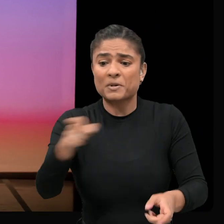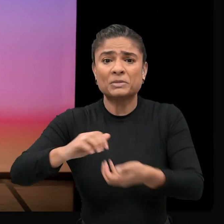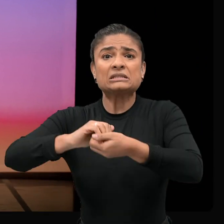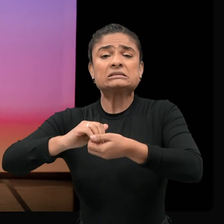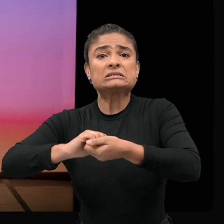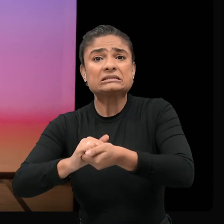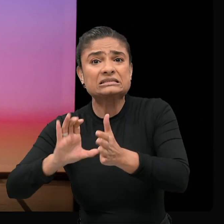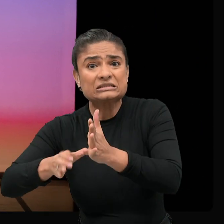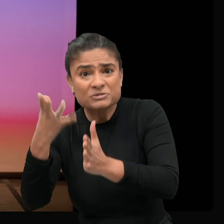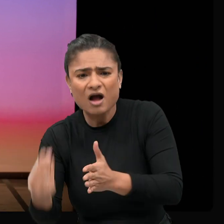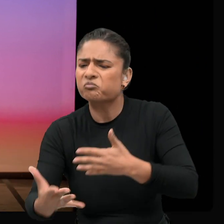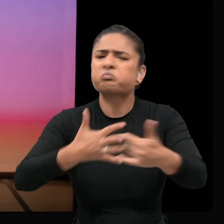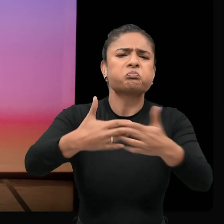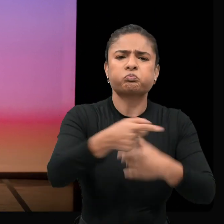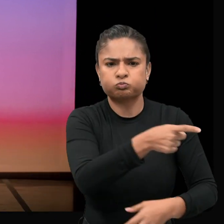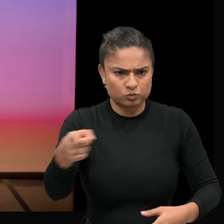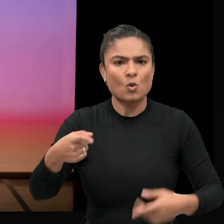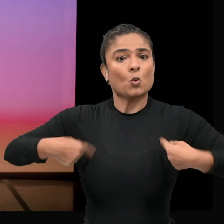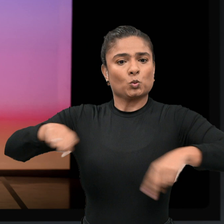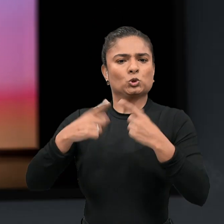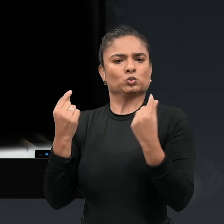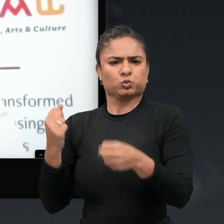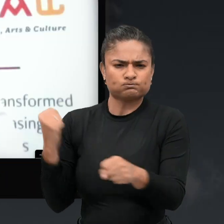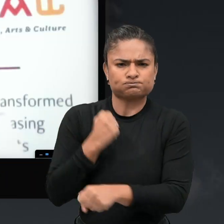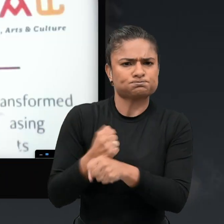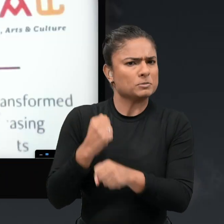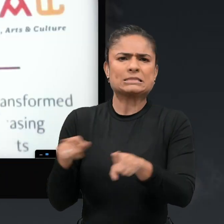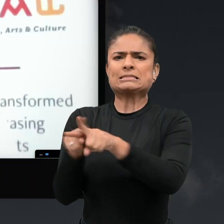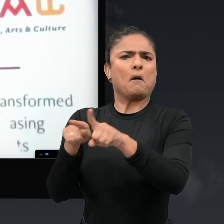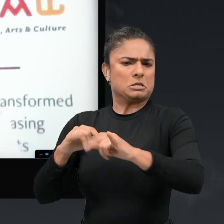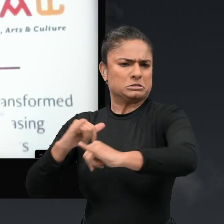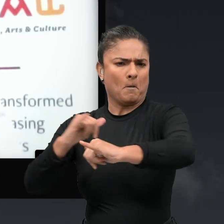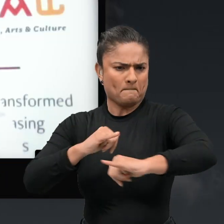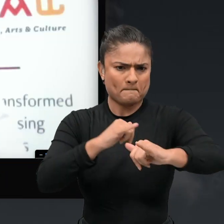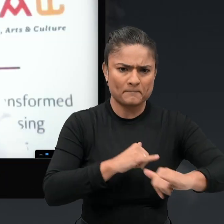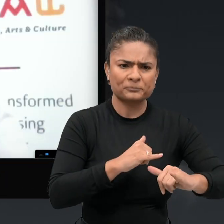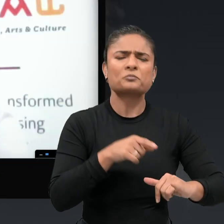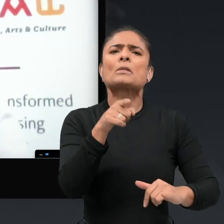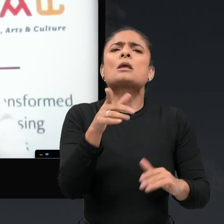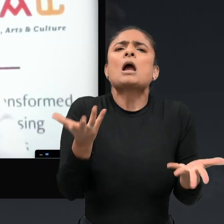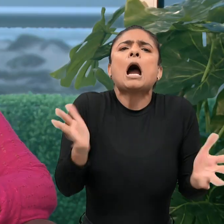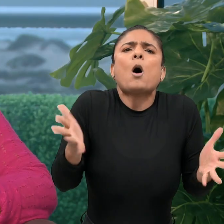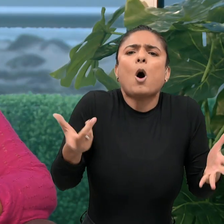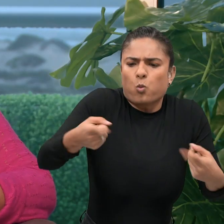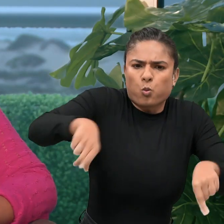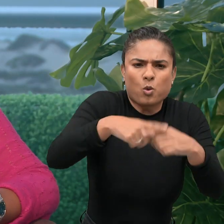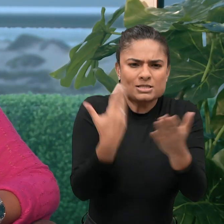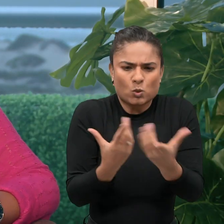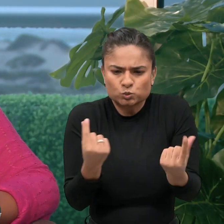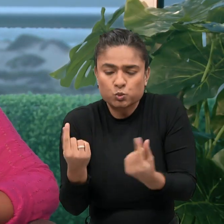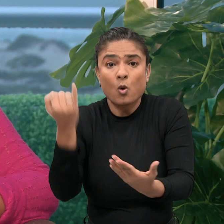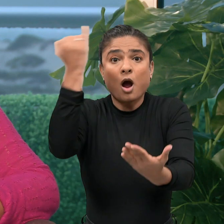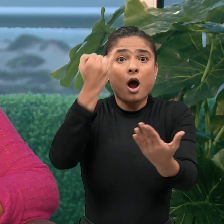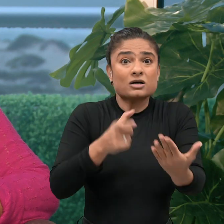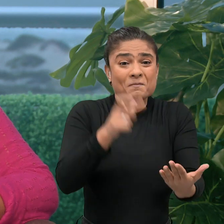and similar organizations as well. The National Department of Arts and Culture does similar work. To what extent